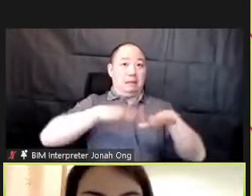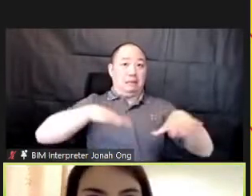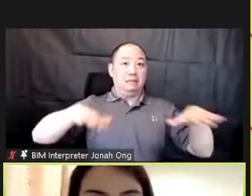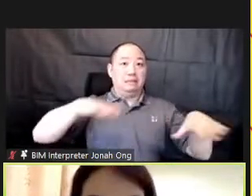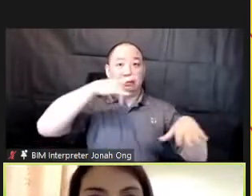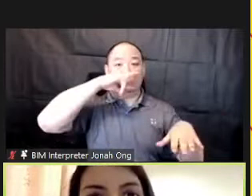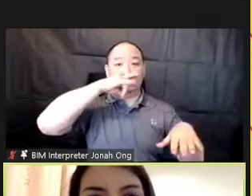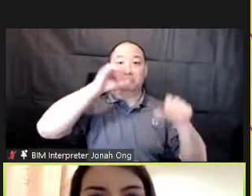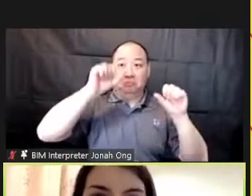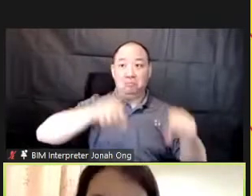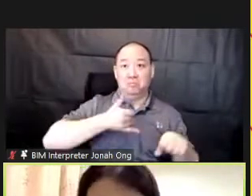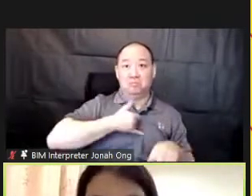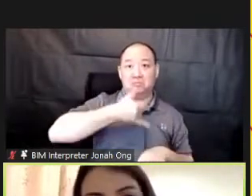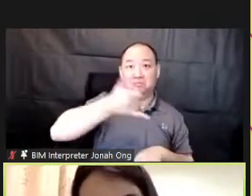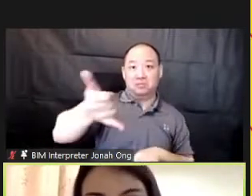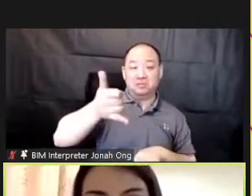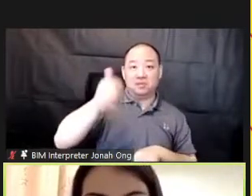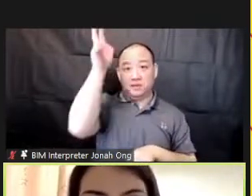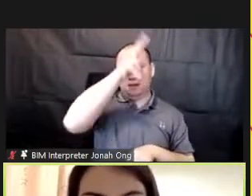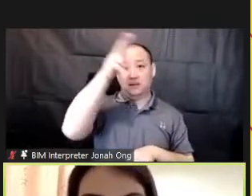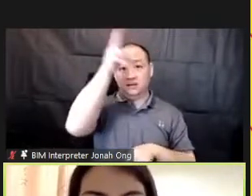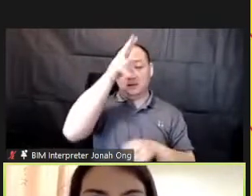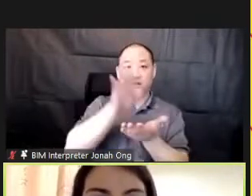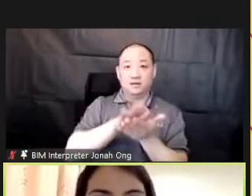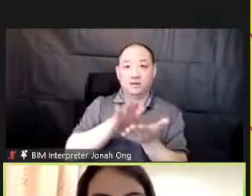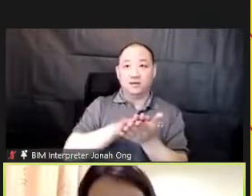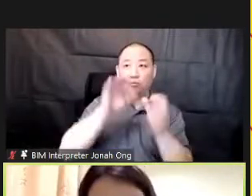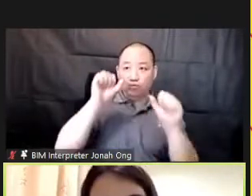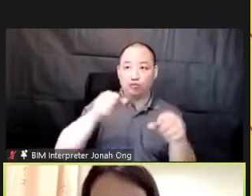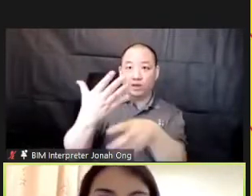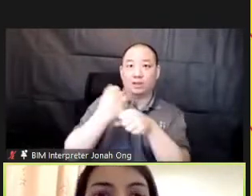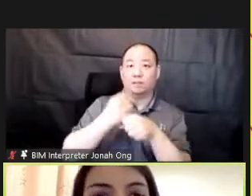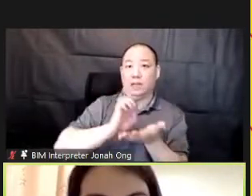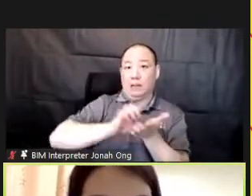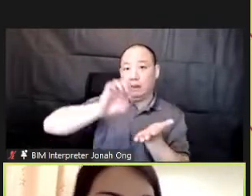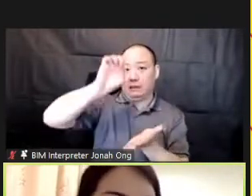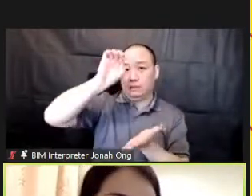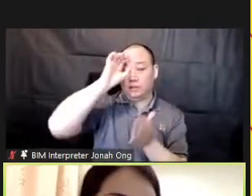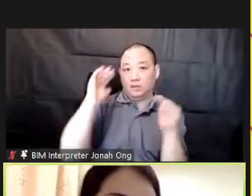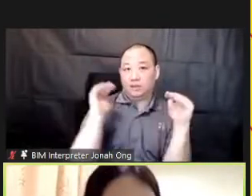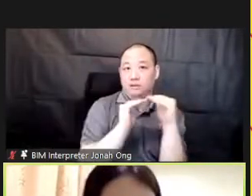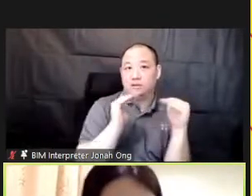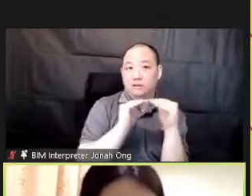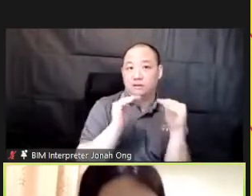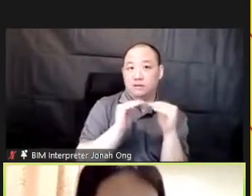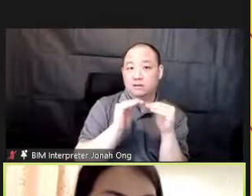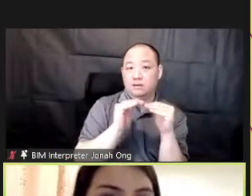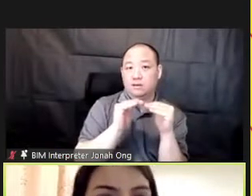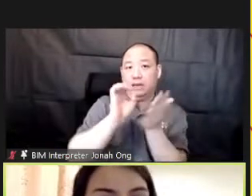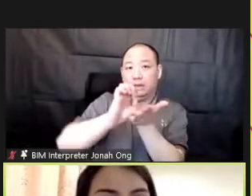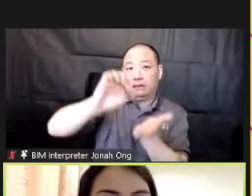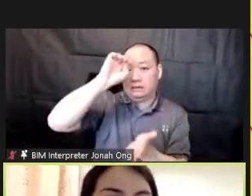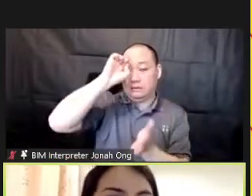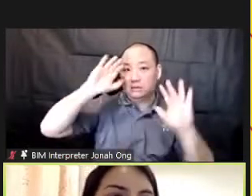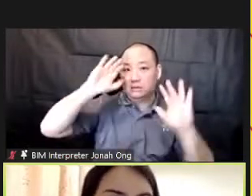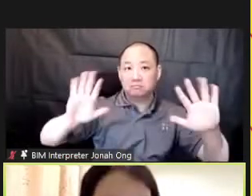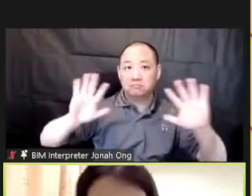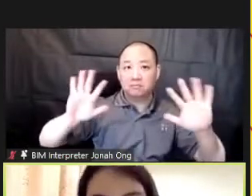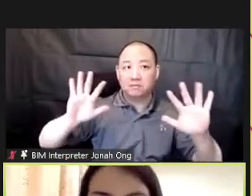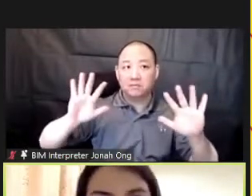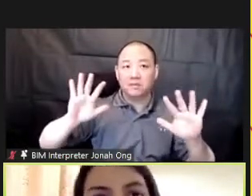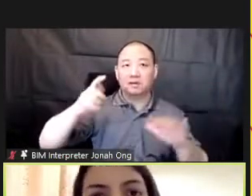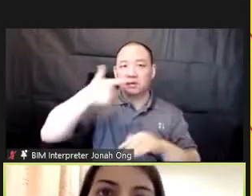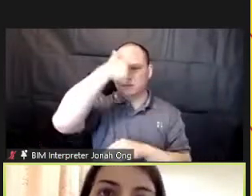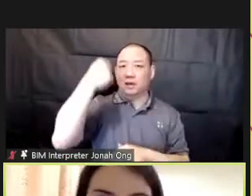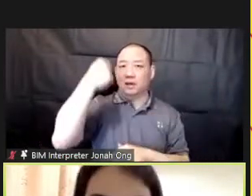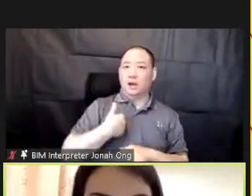government school in Malaysia and get an excellent education? And I think because it's personal, you know, because I want things to change, right? It